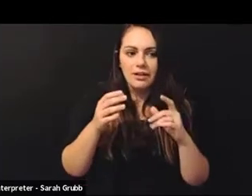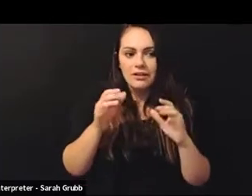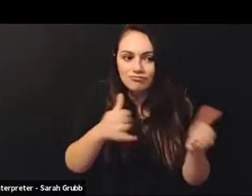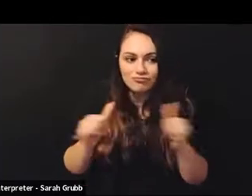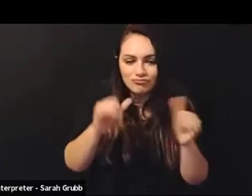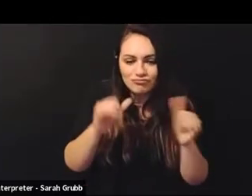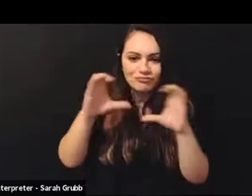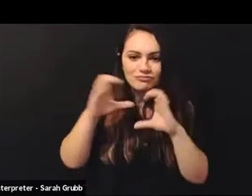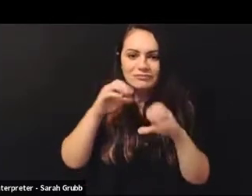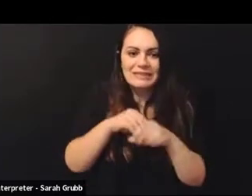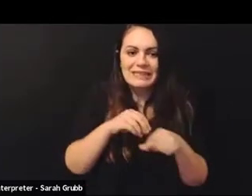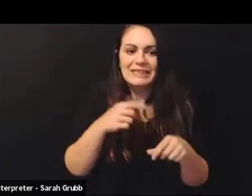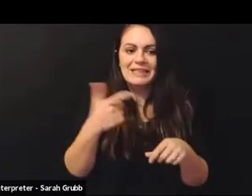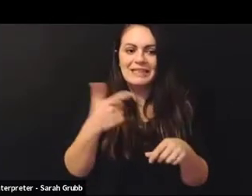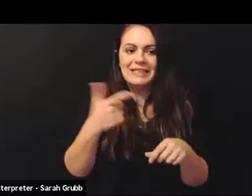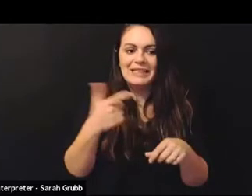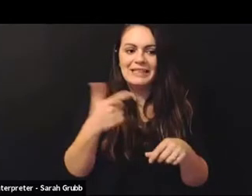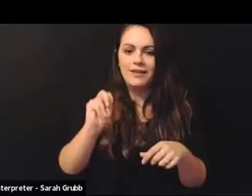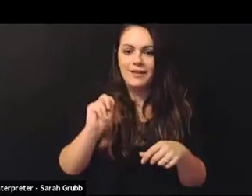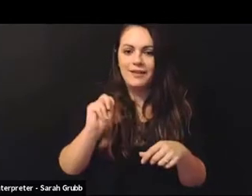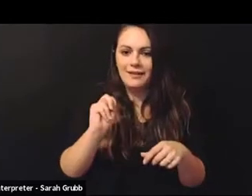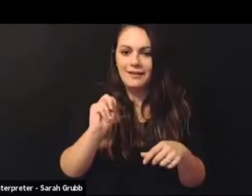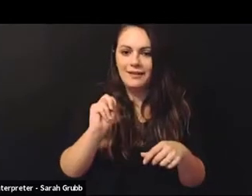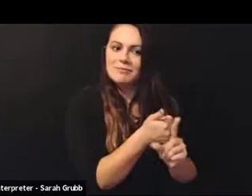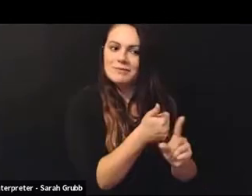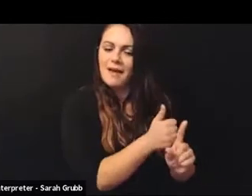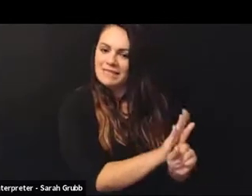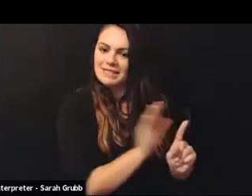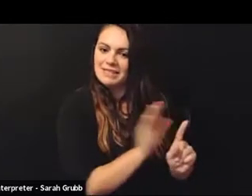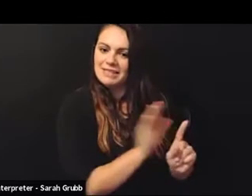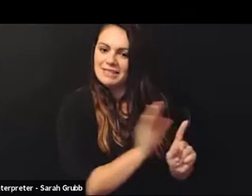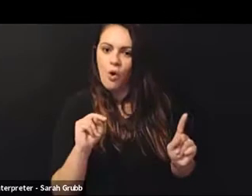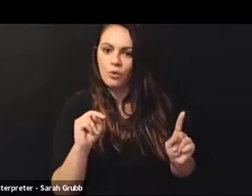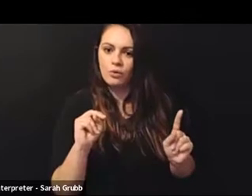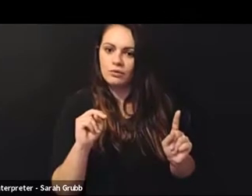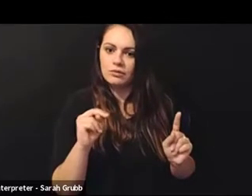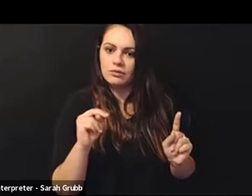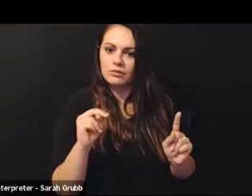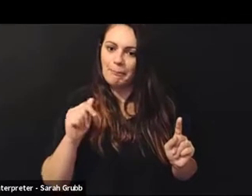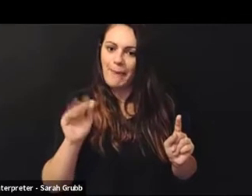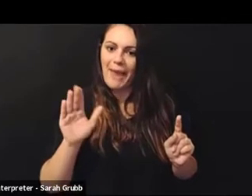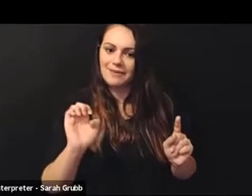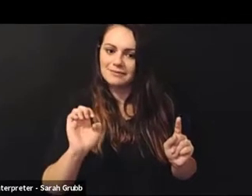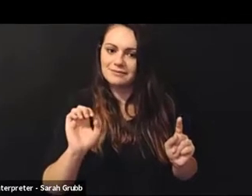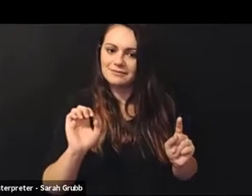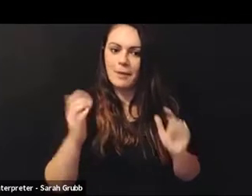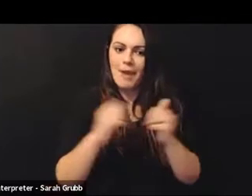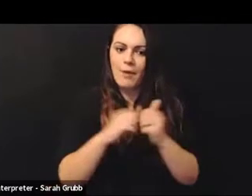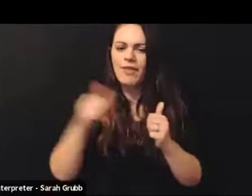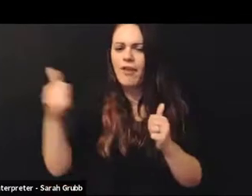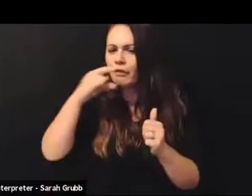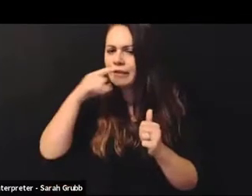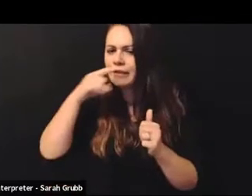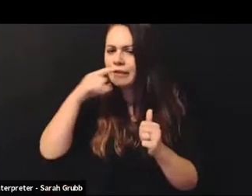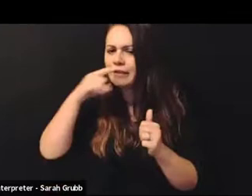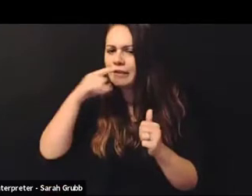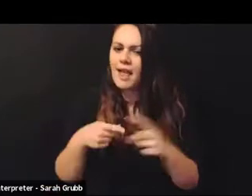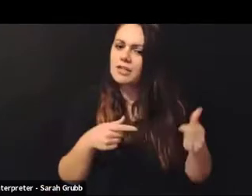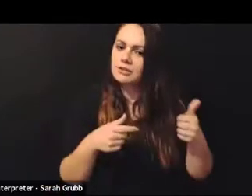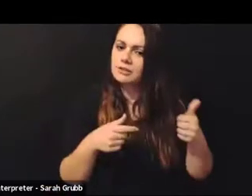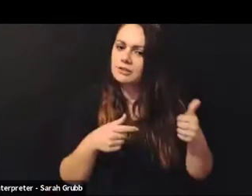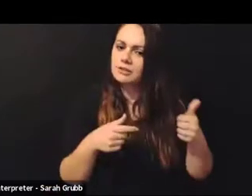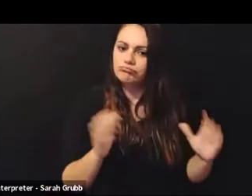at his own pace, right? So he was doing it differently than the other kids in the class. Systematic instruction is super important